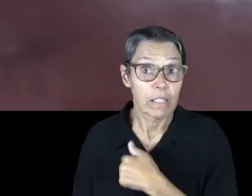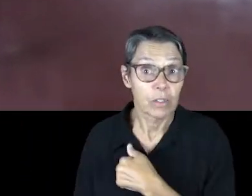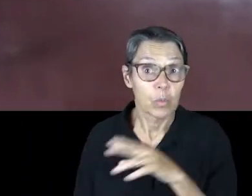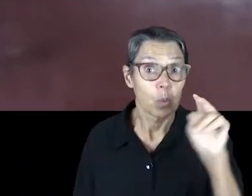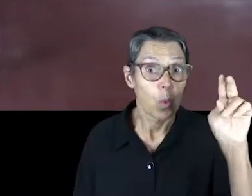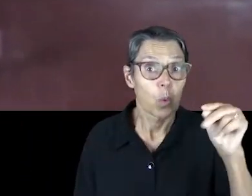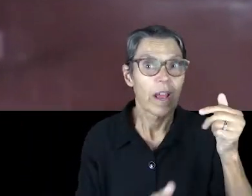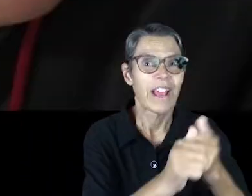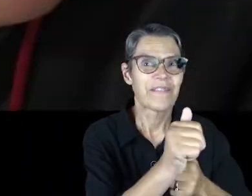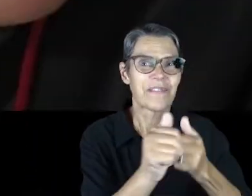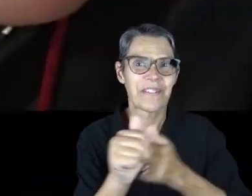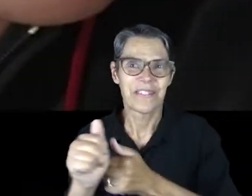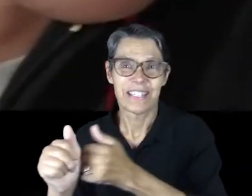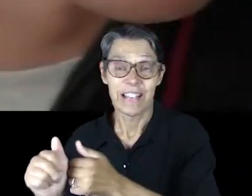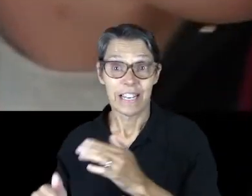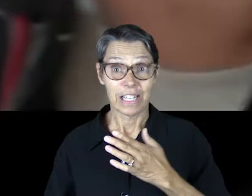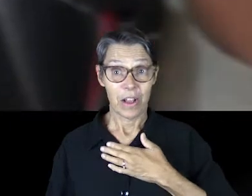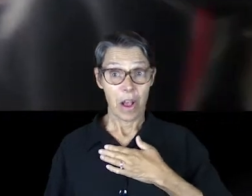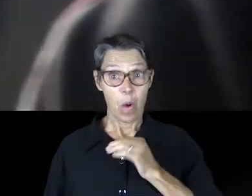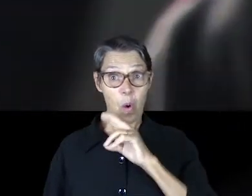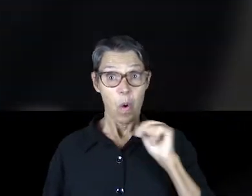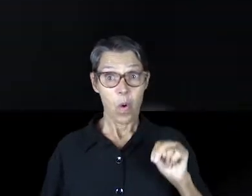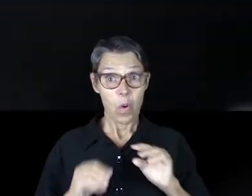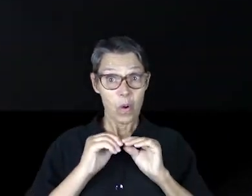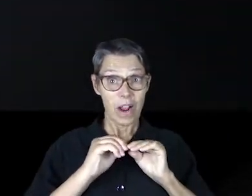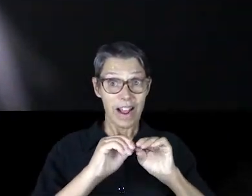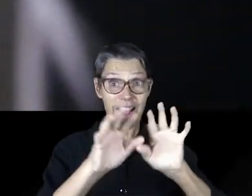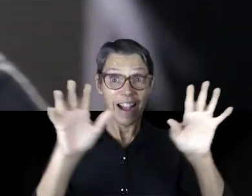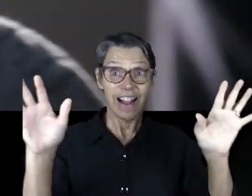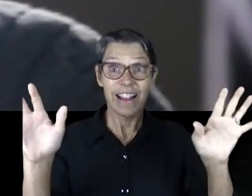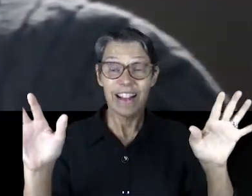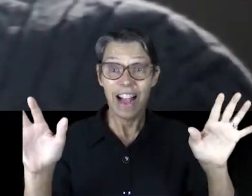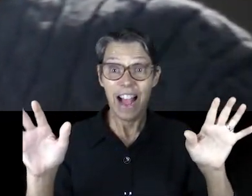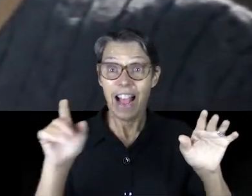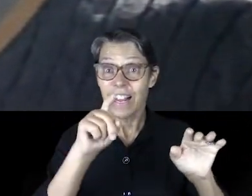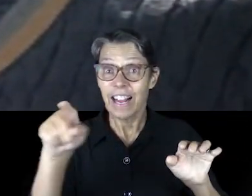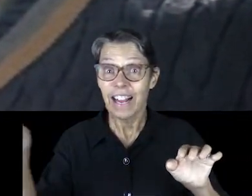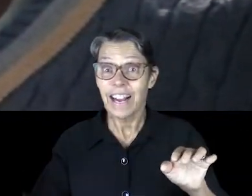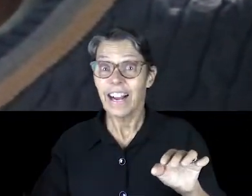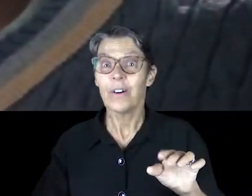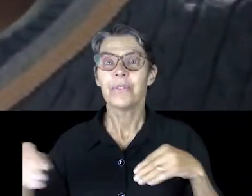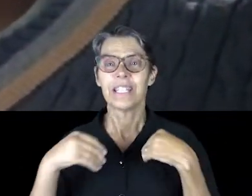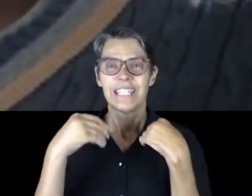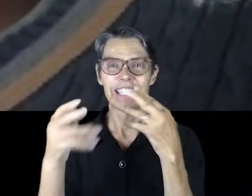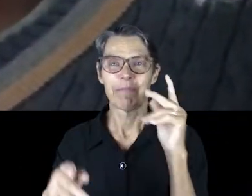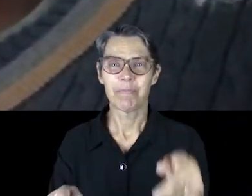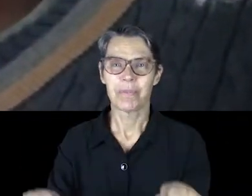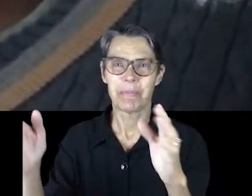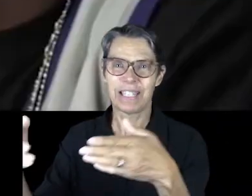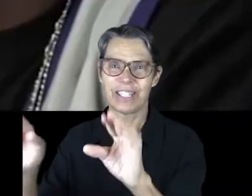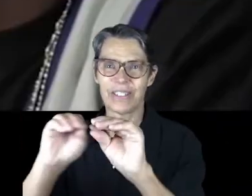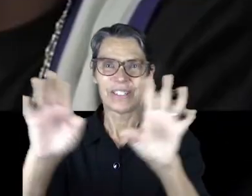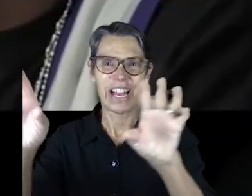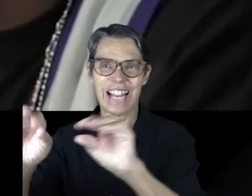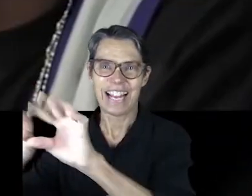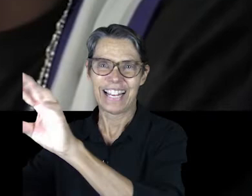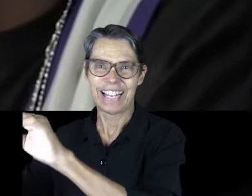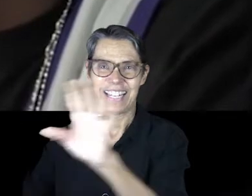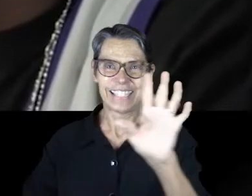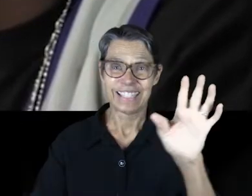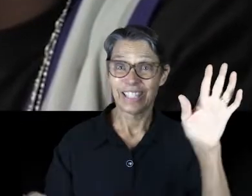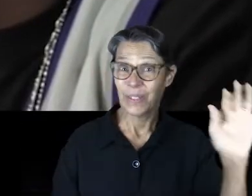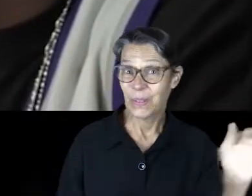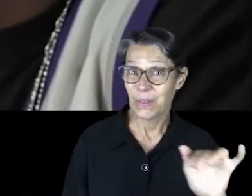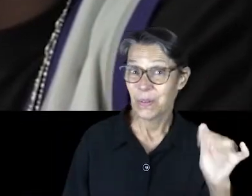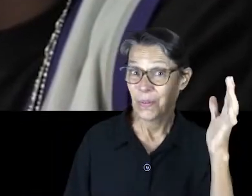everyone. And as we let our own light shine, we unconsciously give other people permission to do the same, as we are